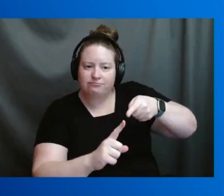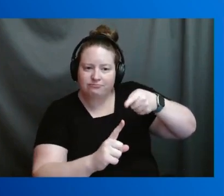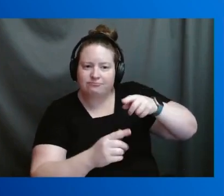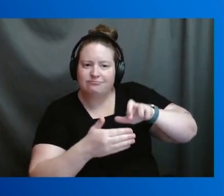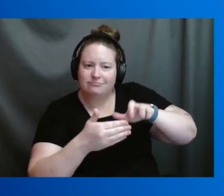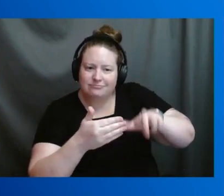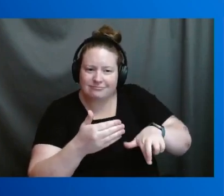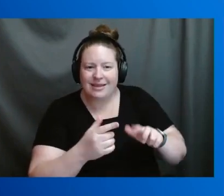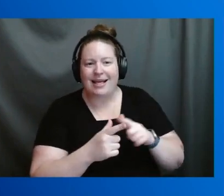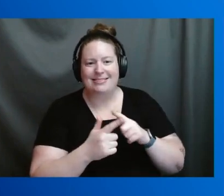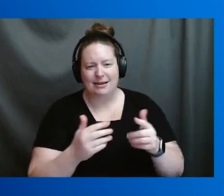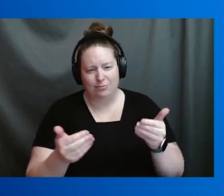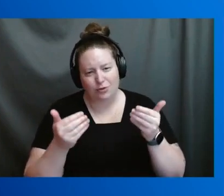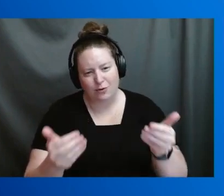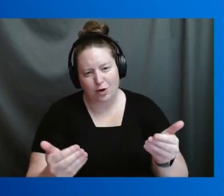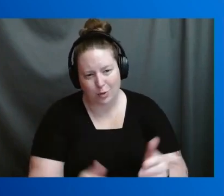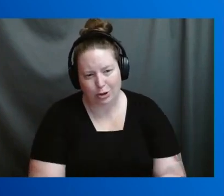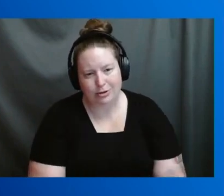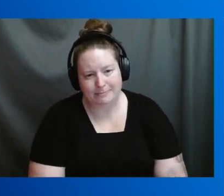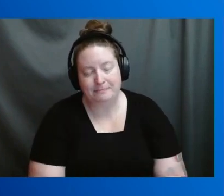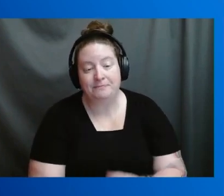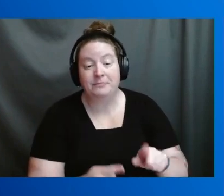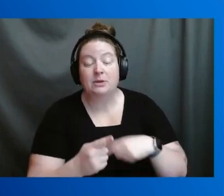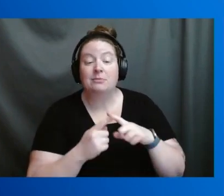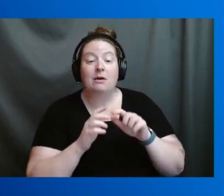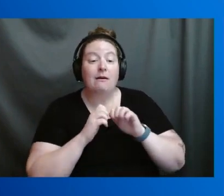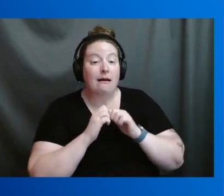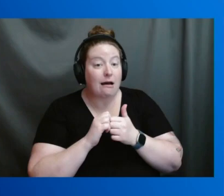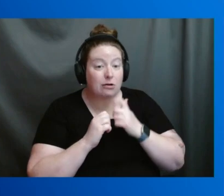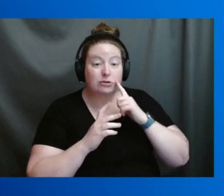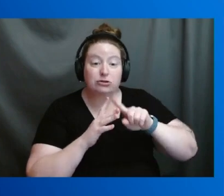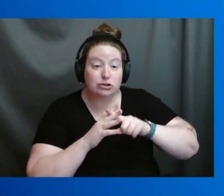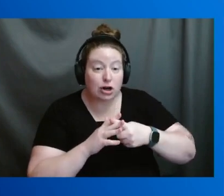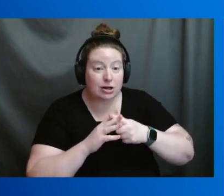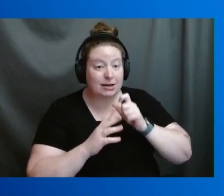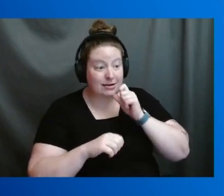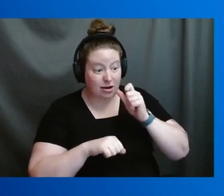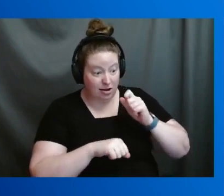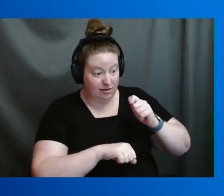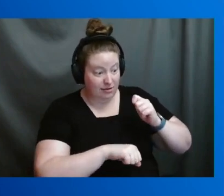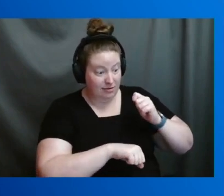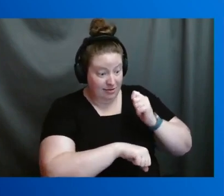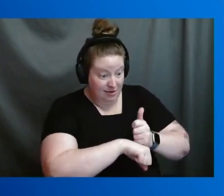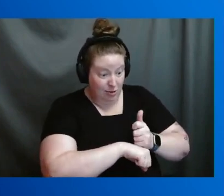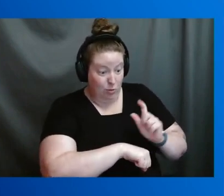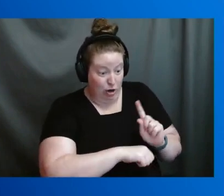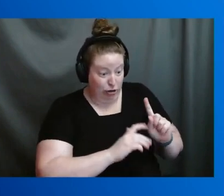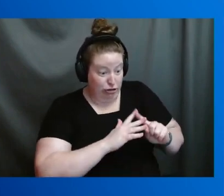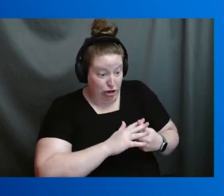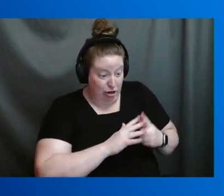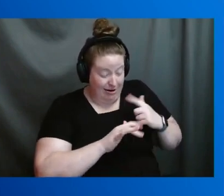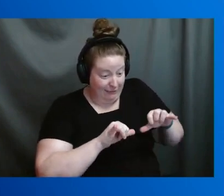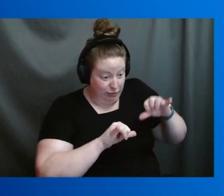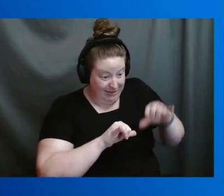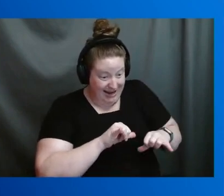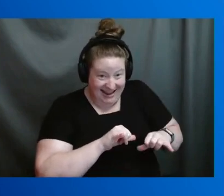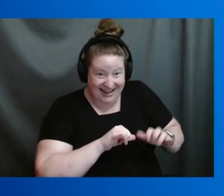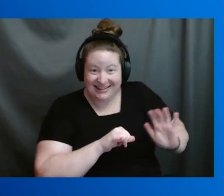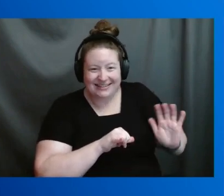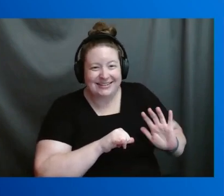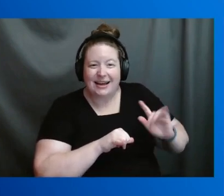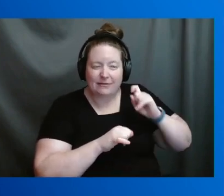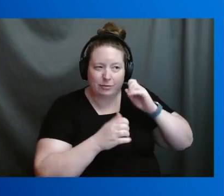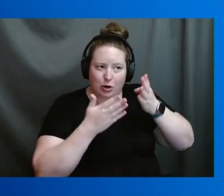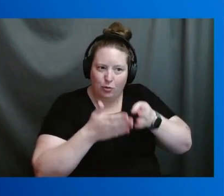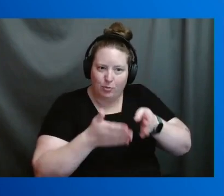right? It's about how you're starting and not fixating about the fact that where you start is where you stay. You must be open-minded to say architectures